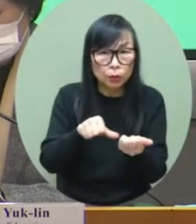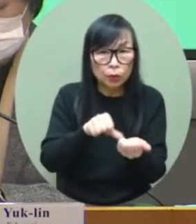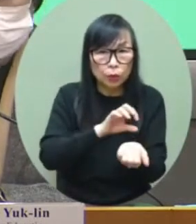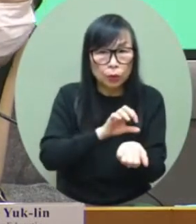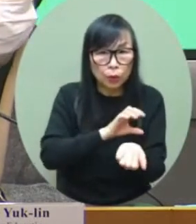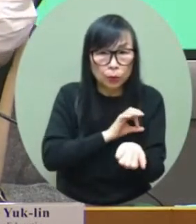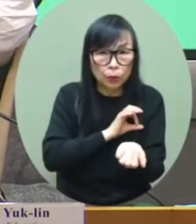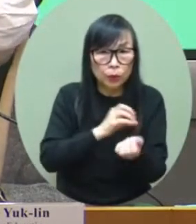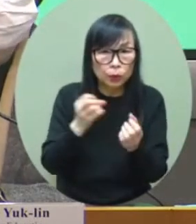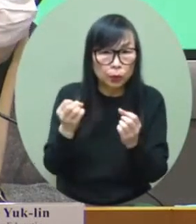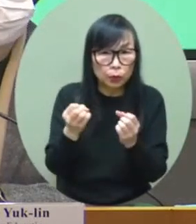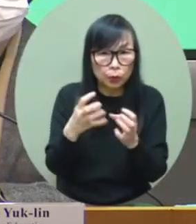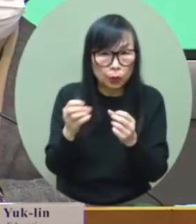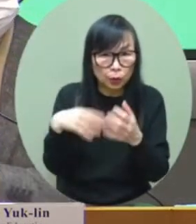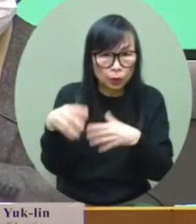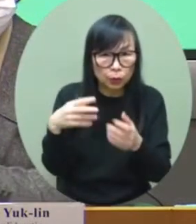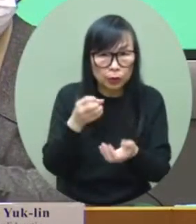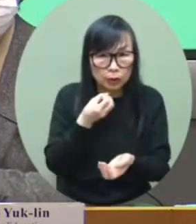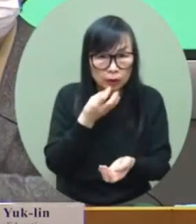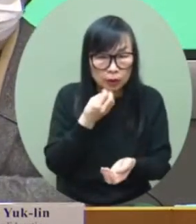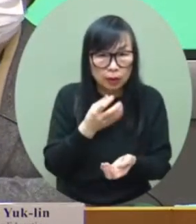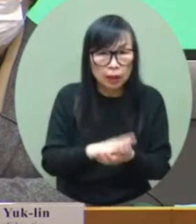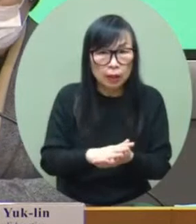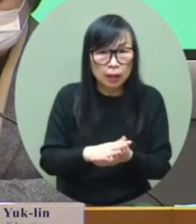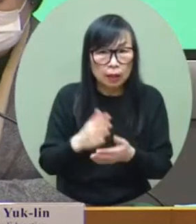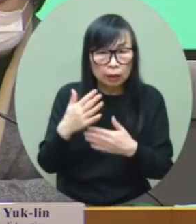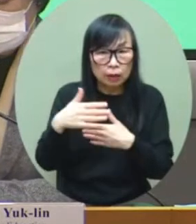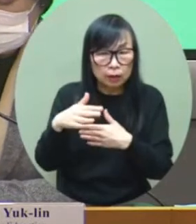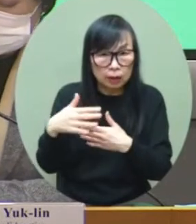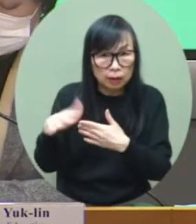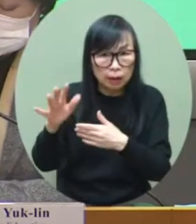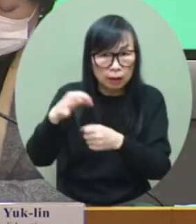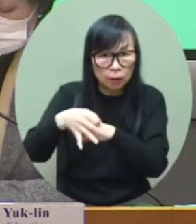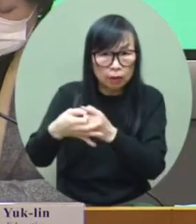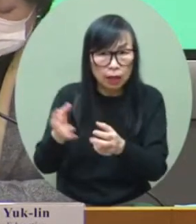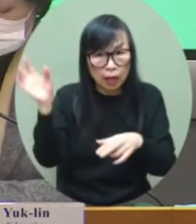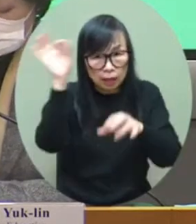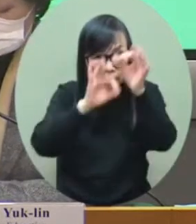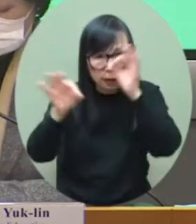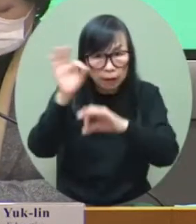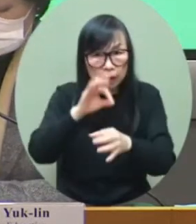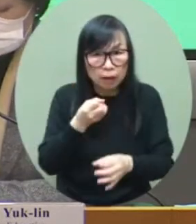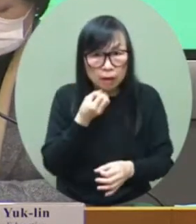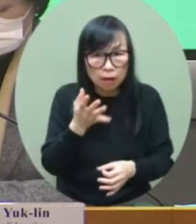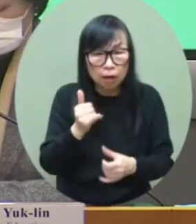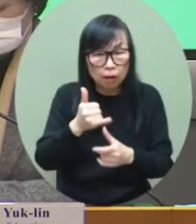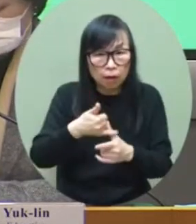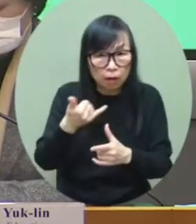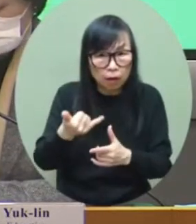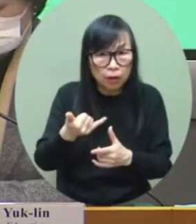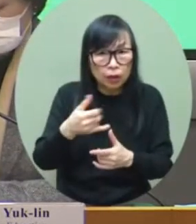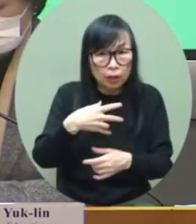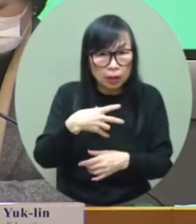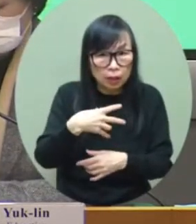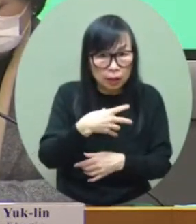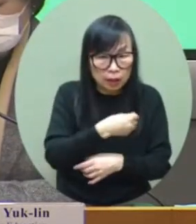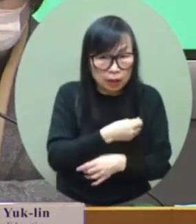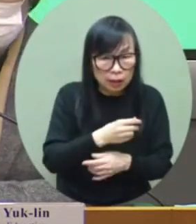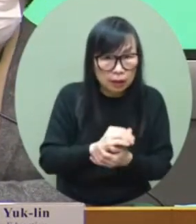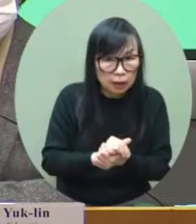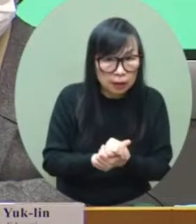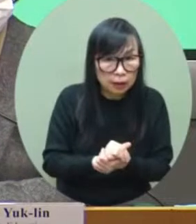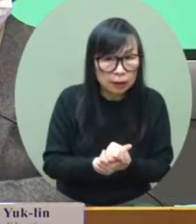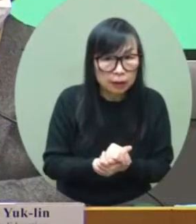how regularly we should get vaccinated, we'll leave it to the expert community to make recommendations. In other countries, for example, in Singapore,